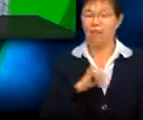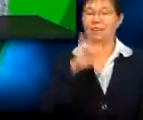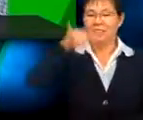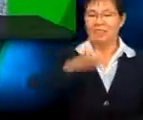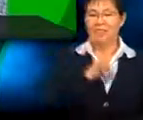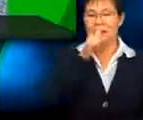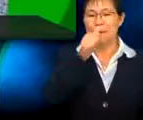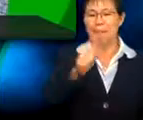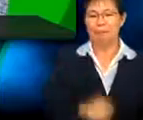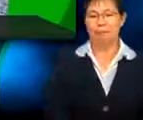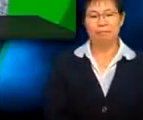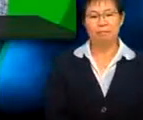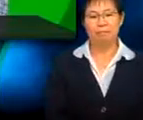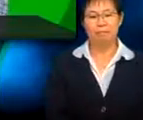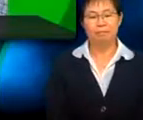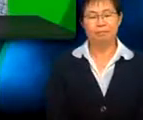Yes, I am.